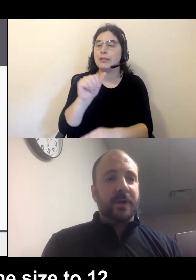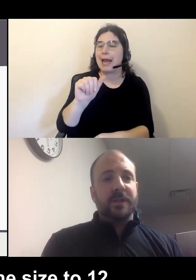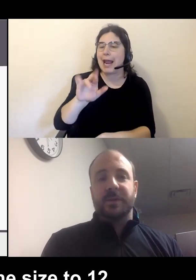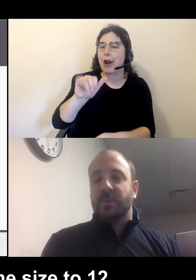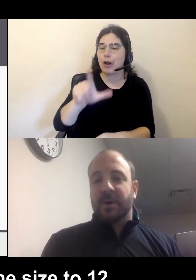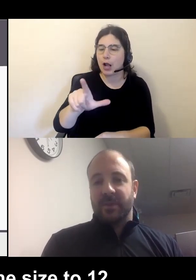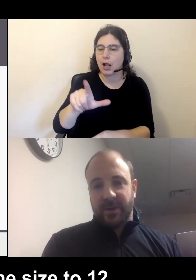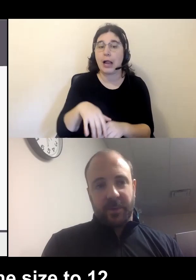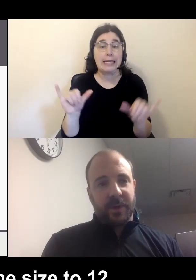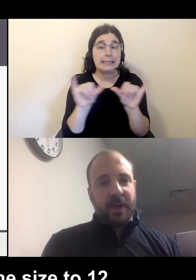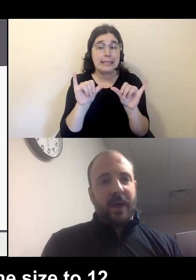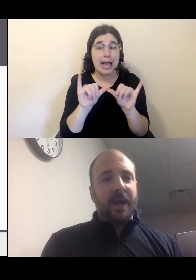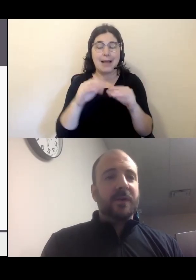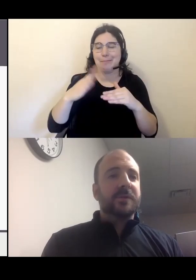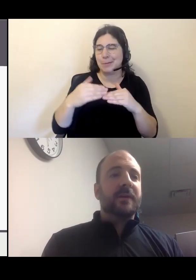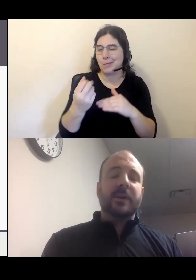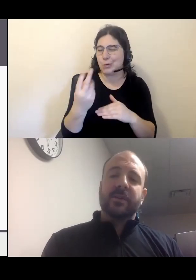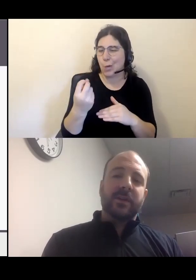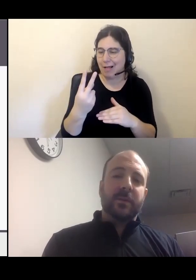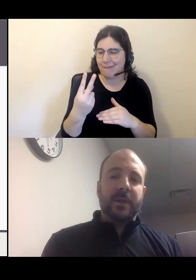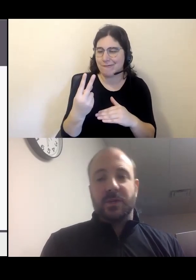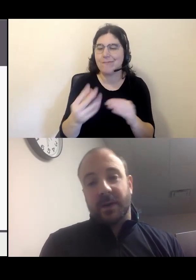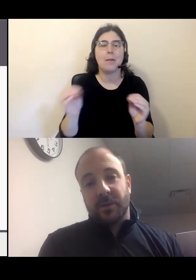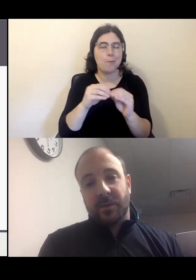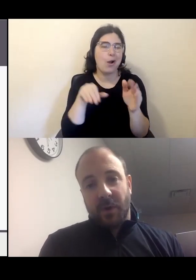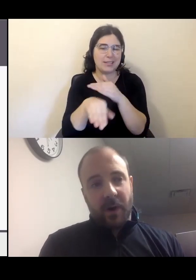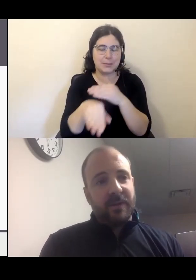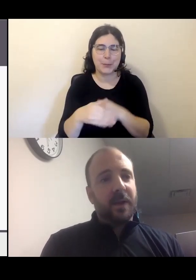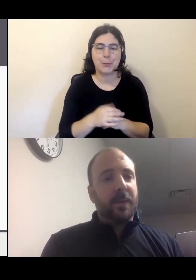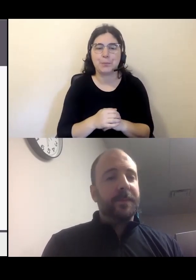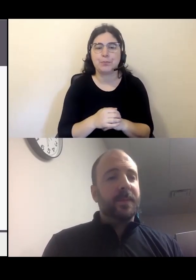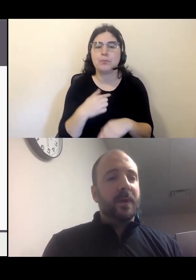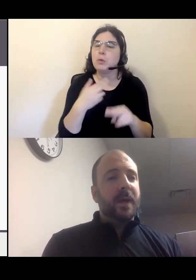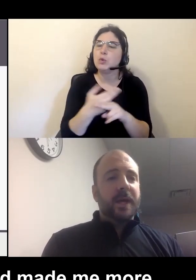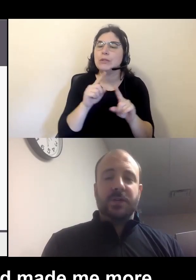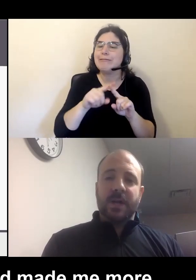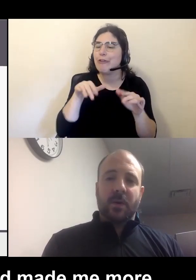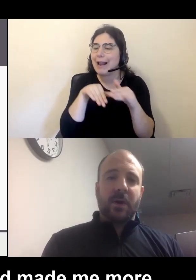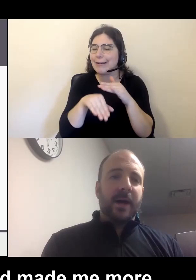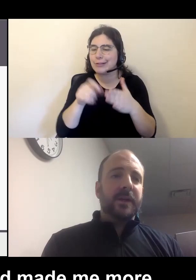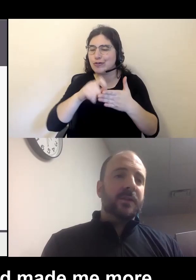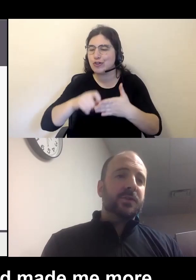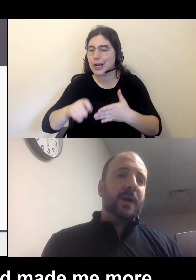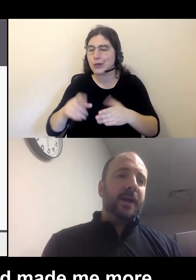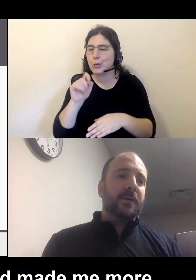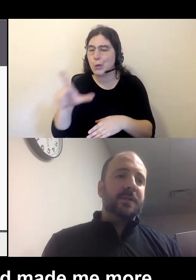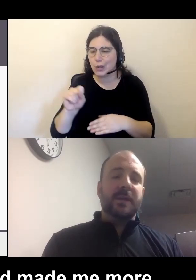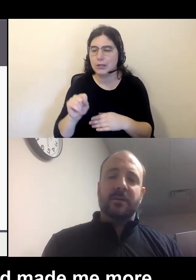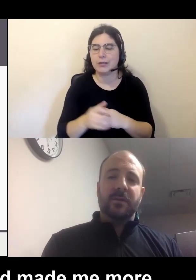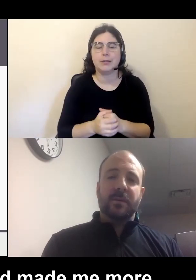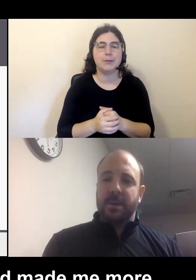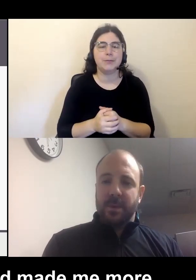larger, so it is more accessible. And I use whatever accessibility checkers are available. In general, I think the training